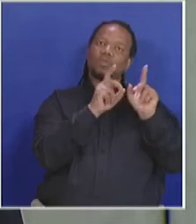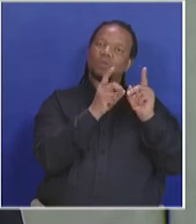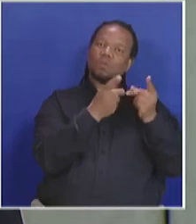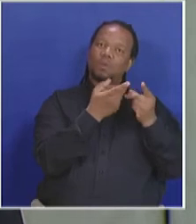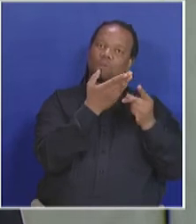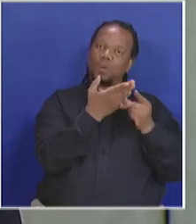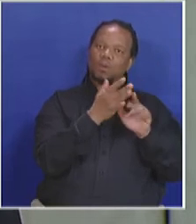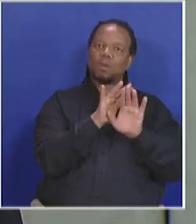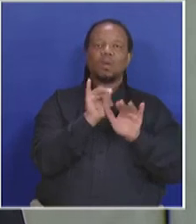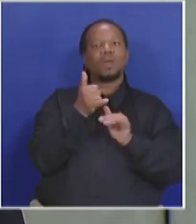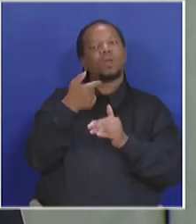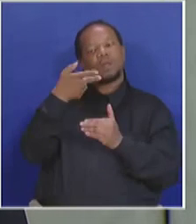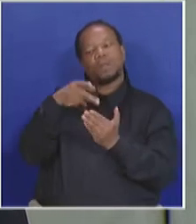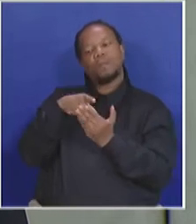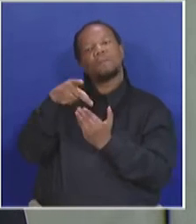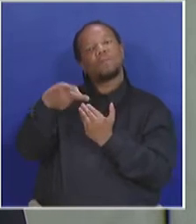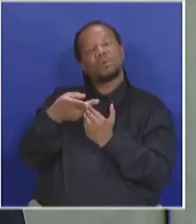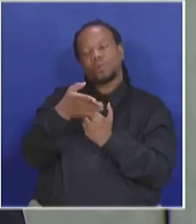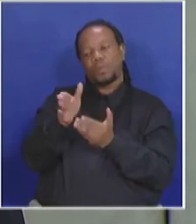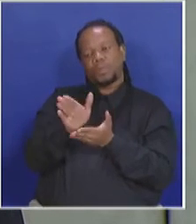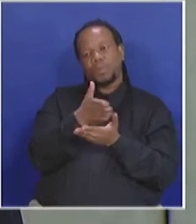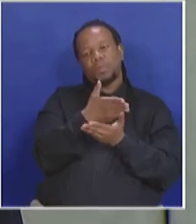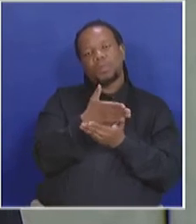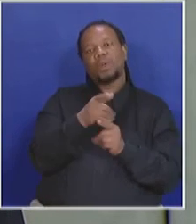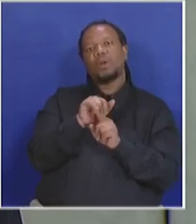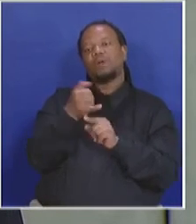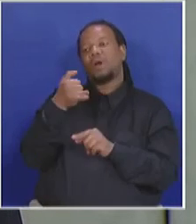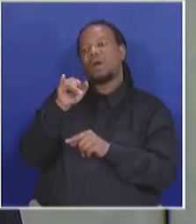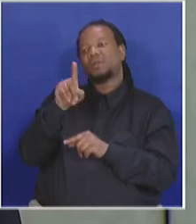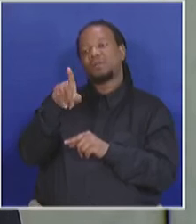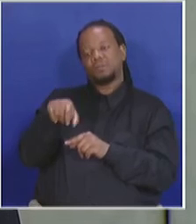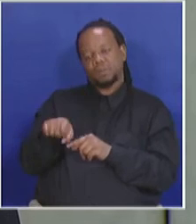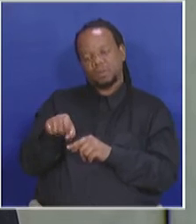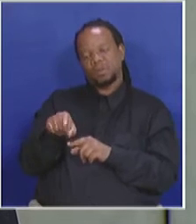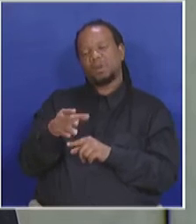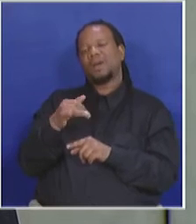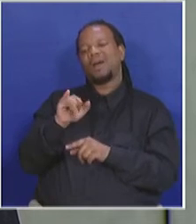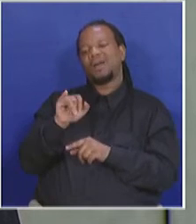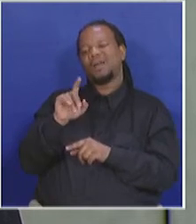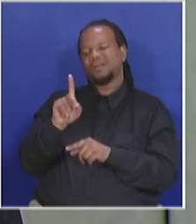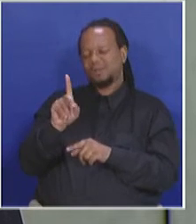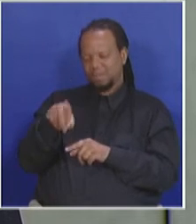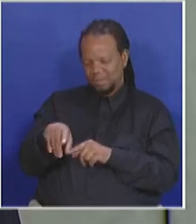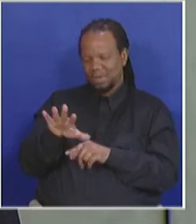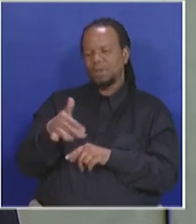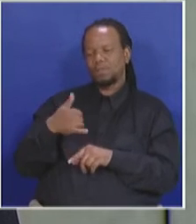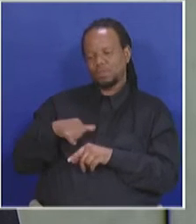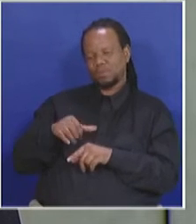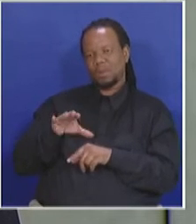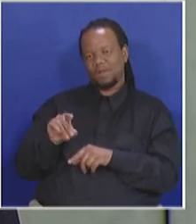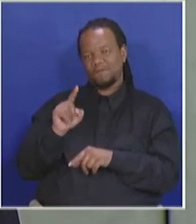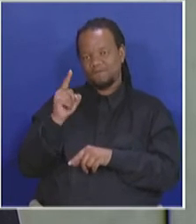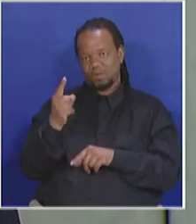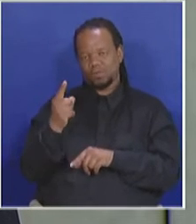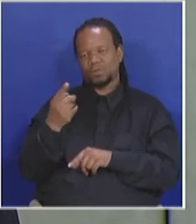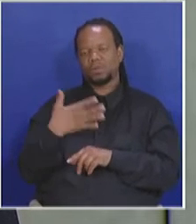roll out any projects of any kind that IDPs of municipalities must be taken into consideration first. As the NCOP,